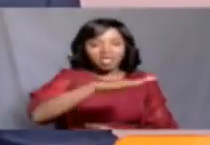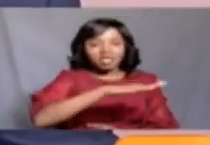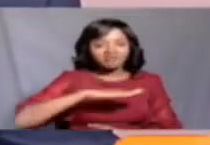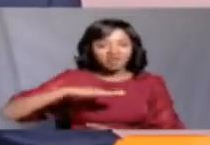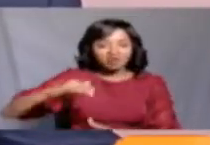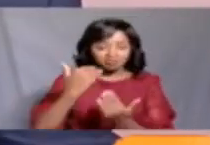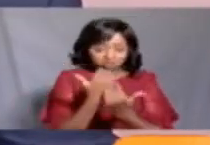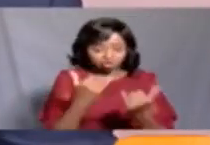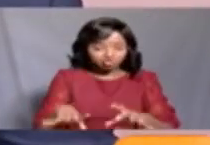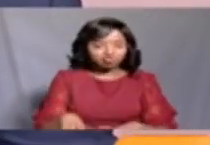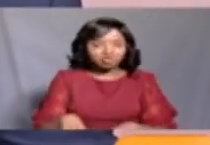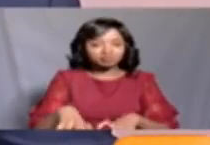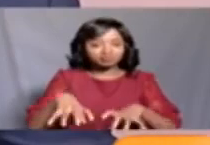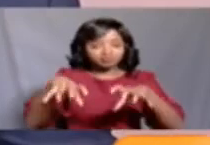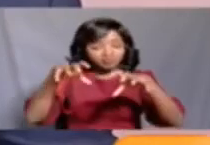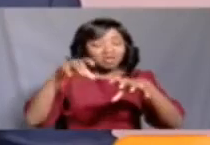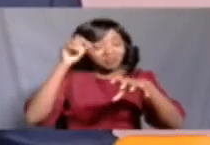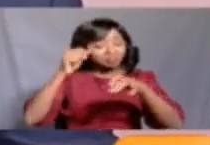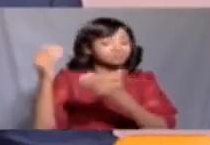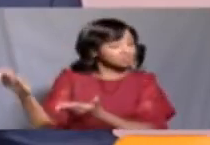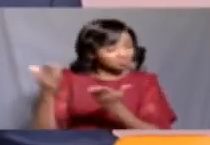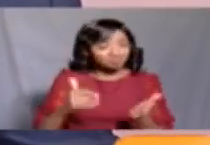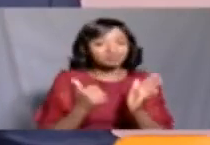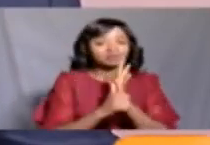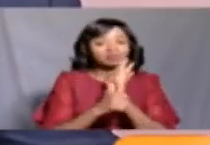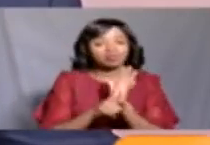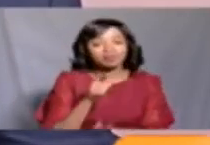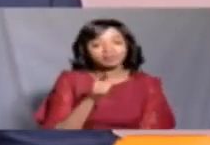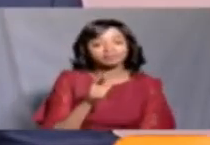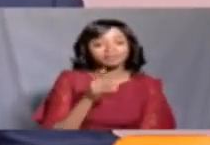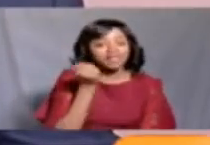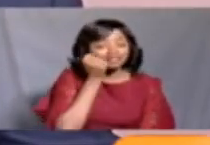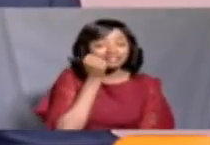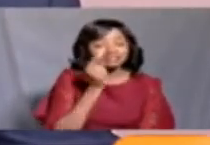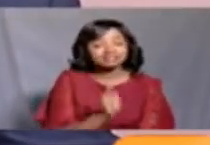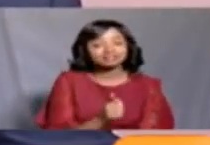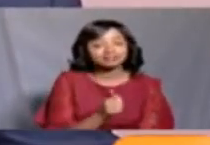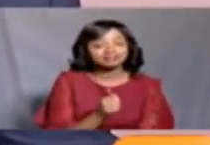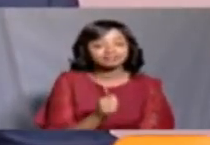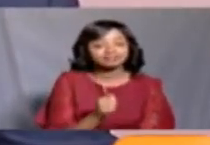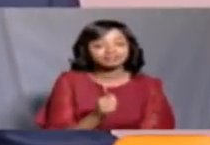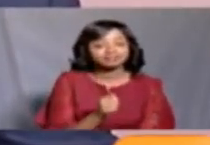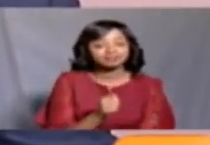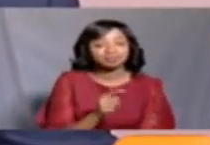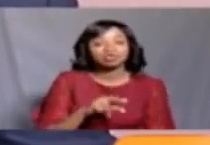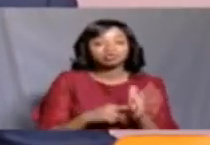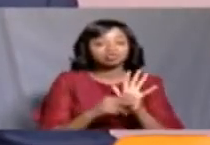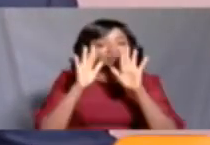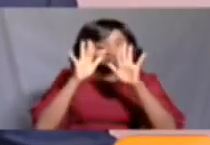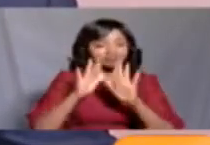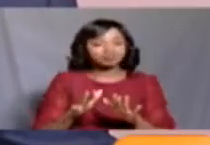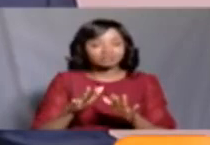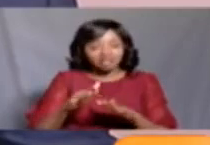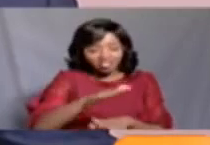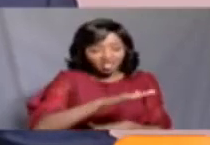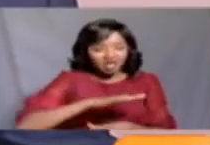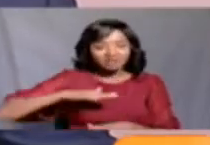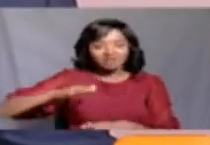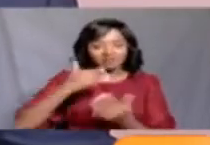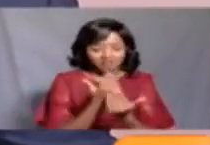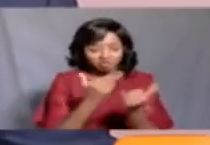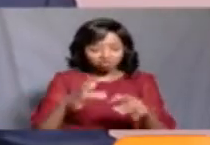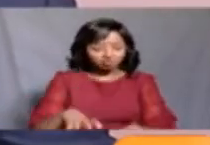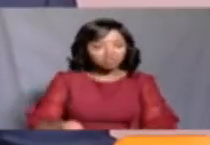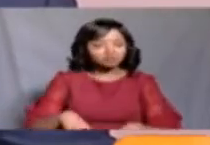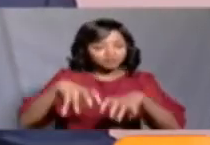going might be the cause of this illness. Yes. So one, considering the environment in which children are coming up through, that can be a